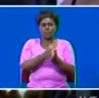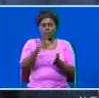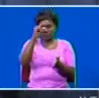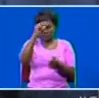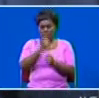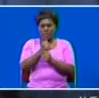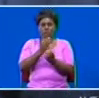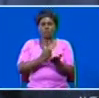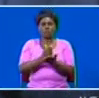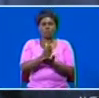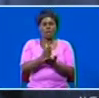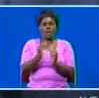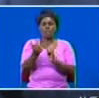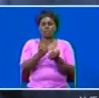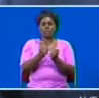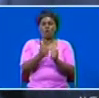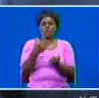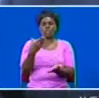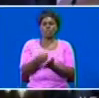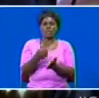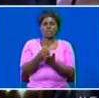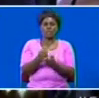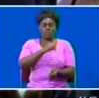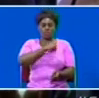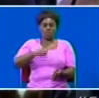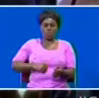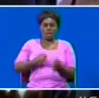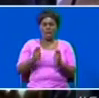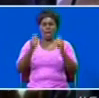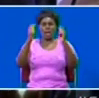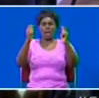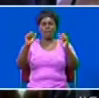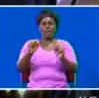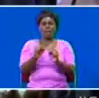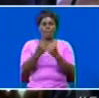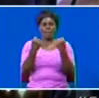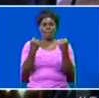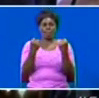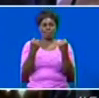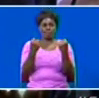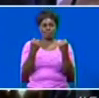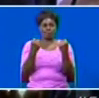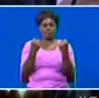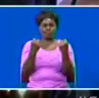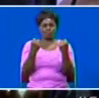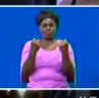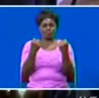make sure that the Sportpesa Super Cup is done, as expected.